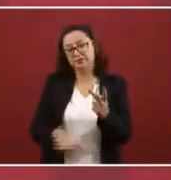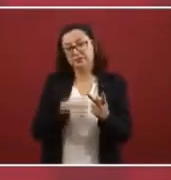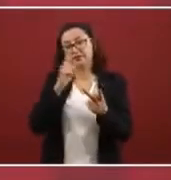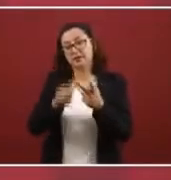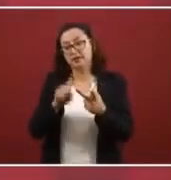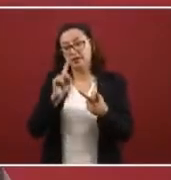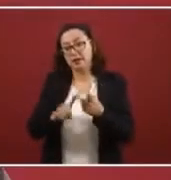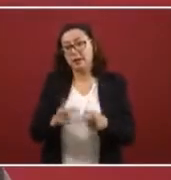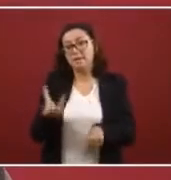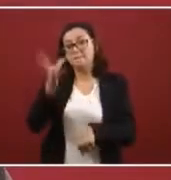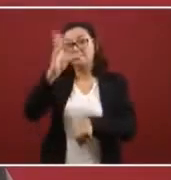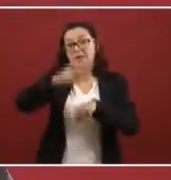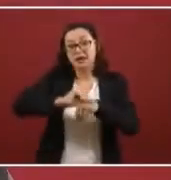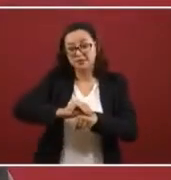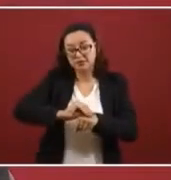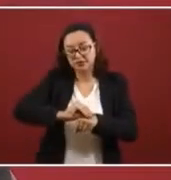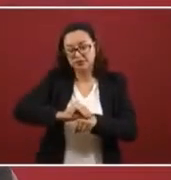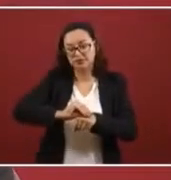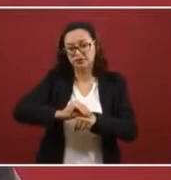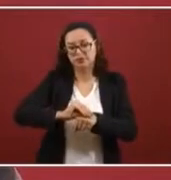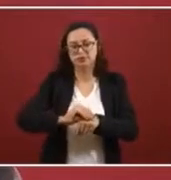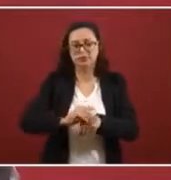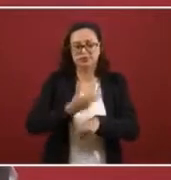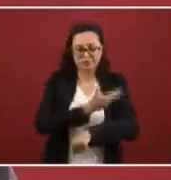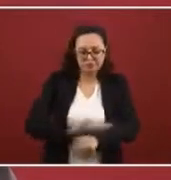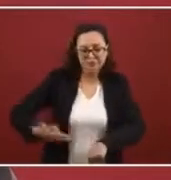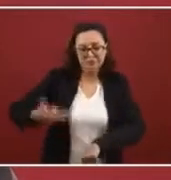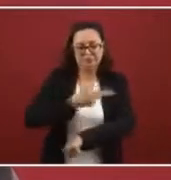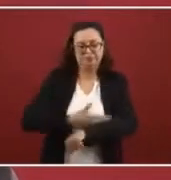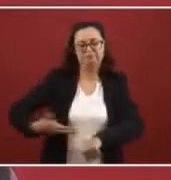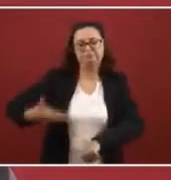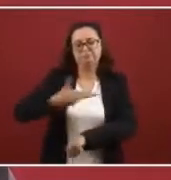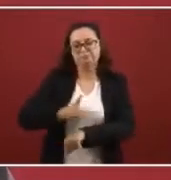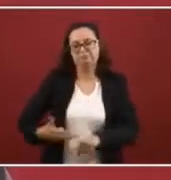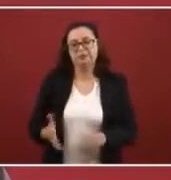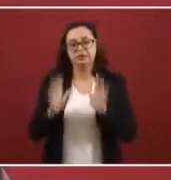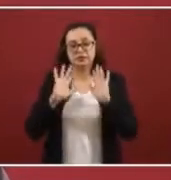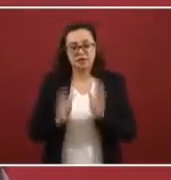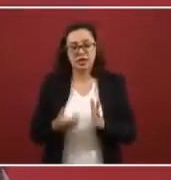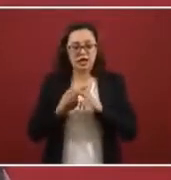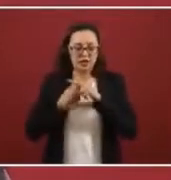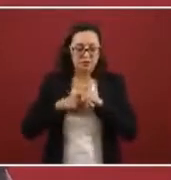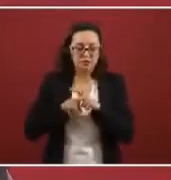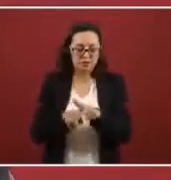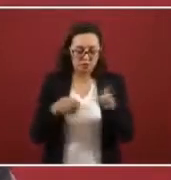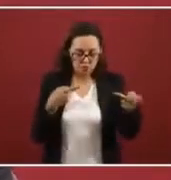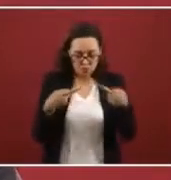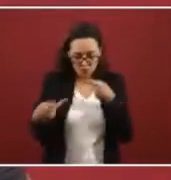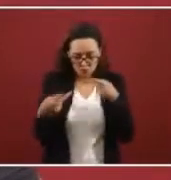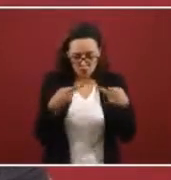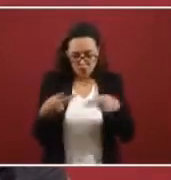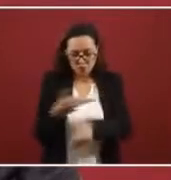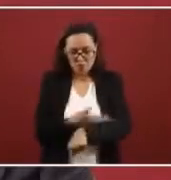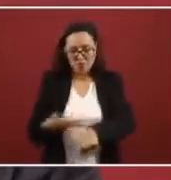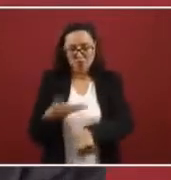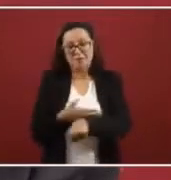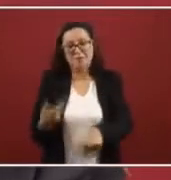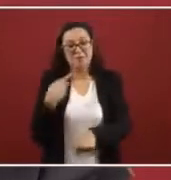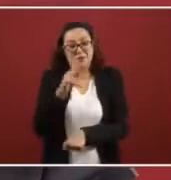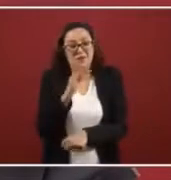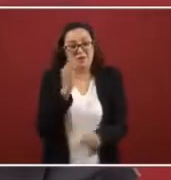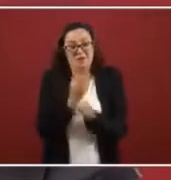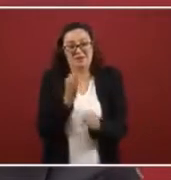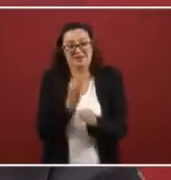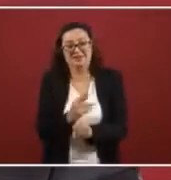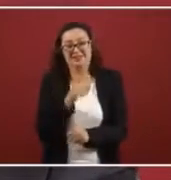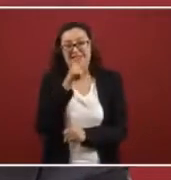the solicitation of the concession that is being prepared, están de because they're on